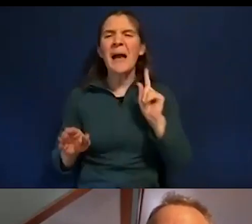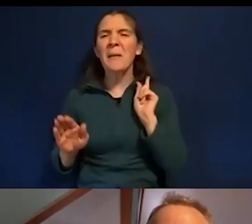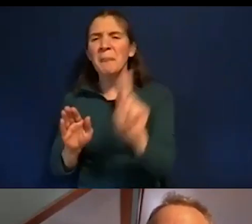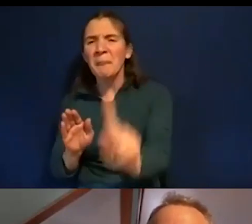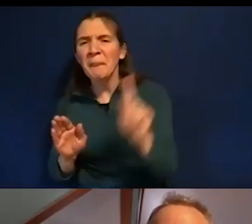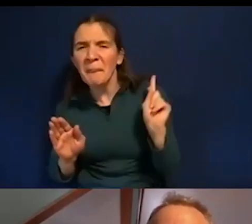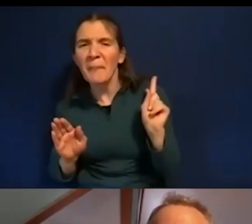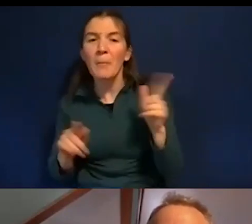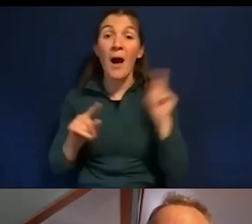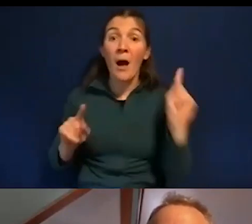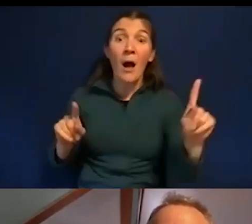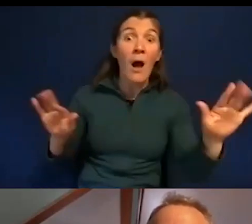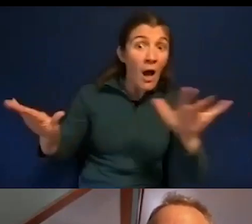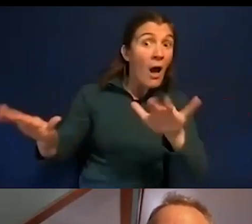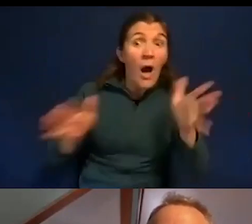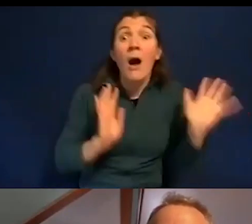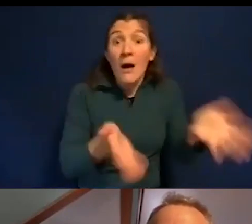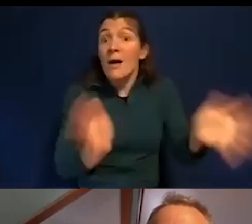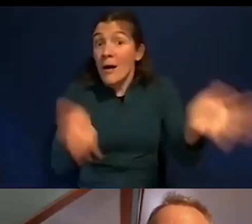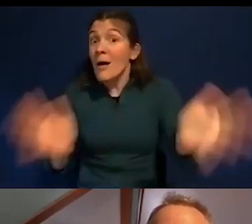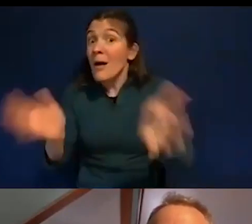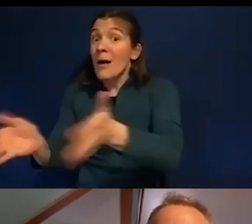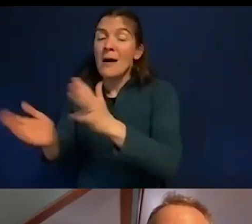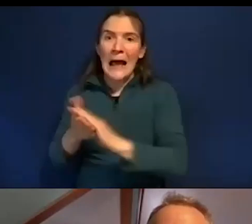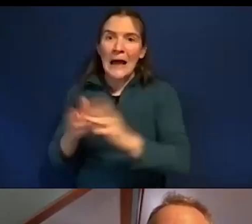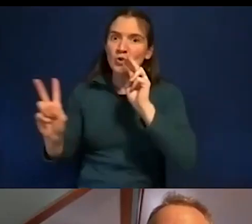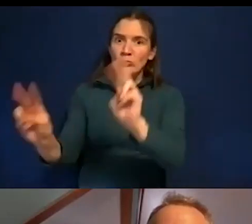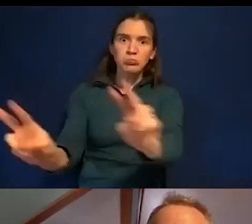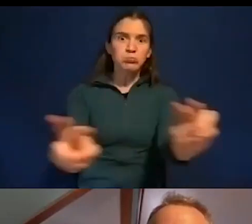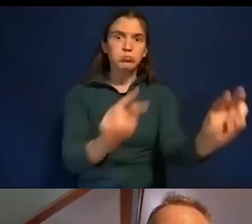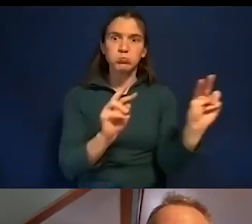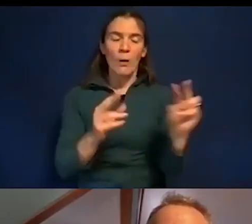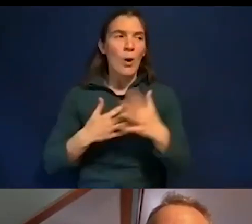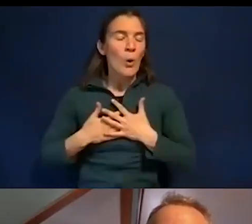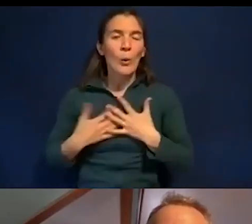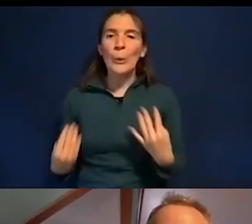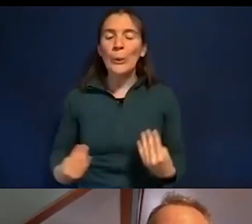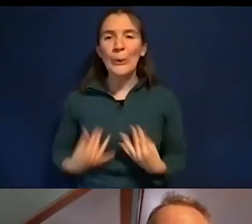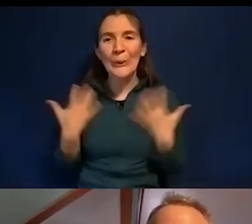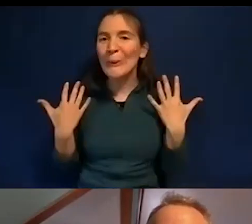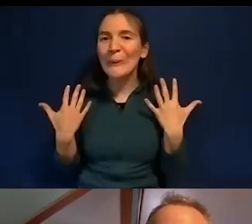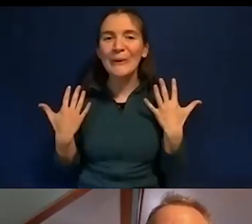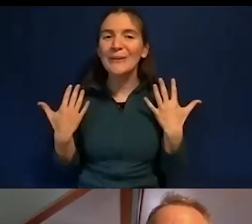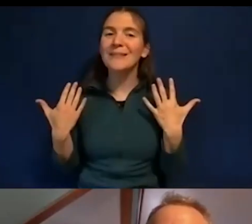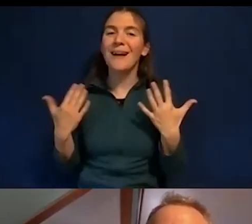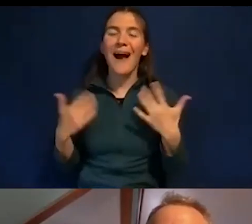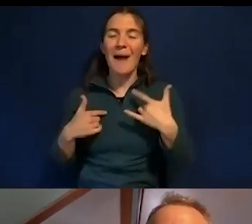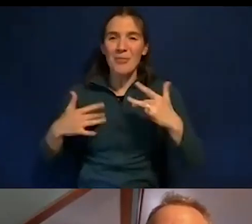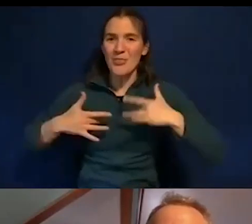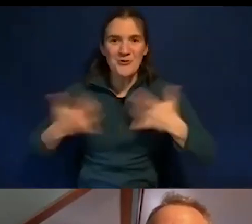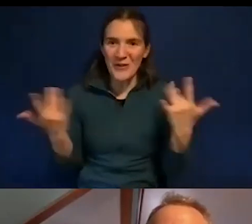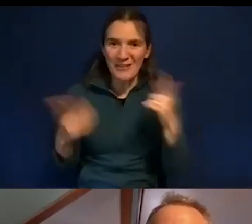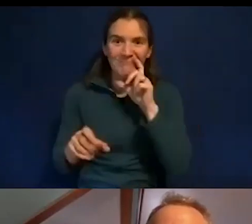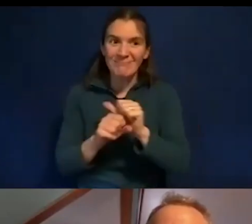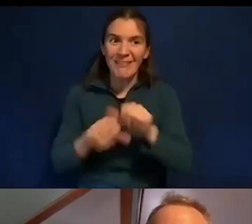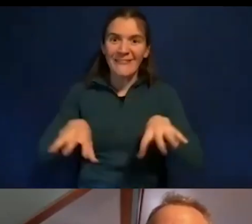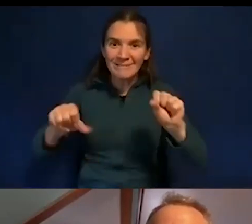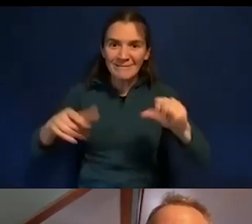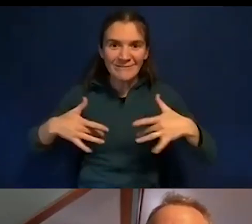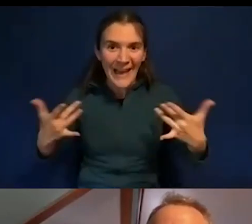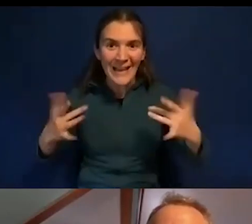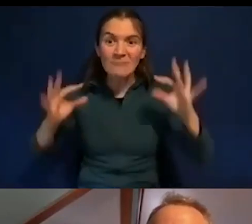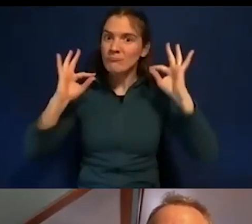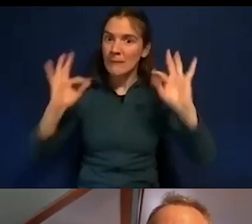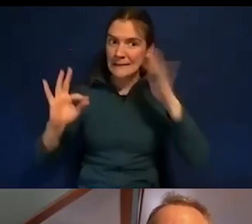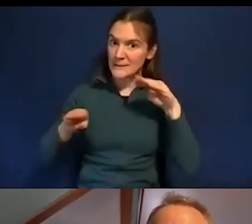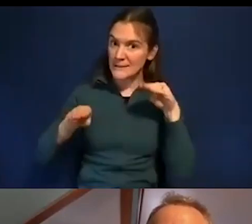because I just had so many people to talk to and things to see. And it's just I'm just so happy that it was able to go